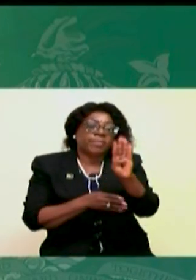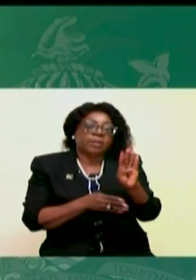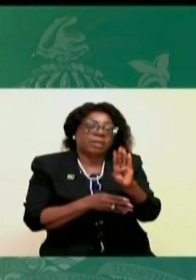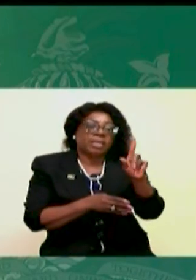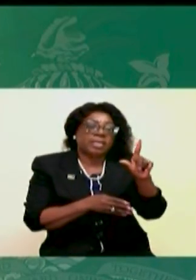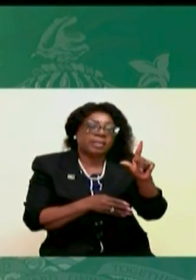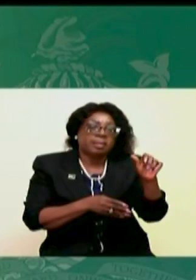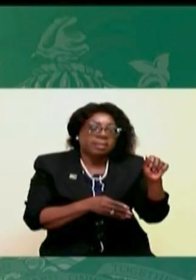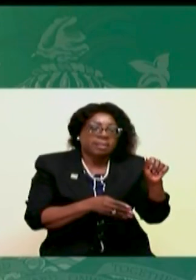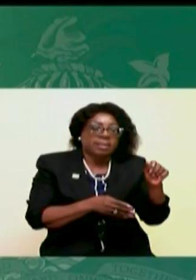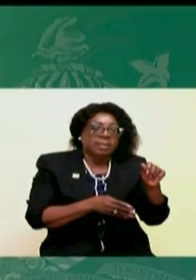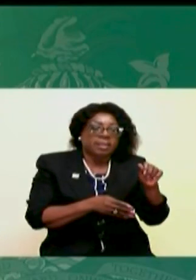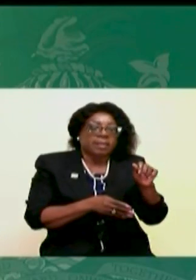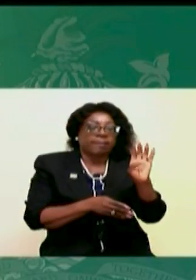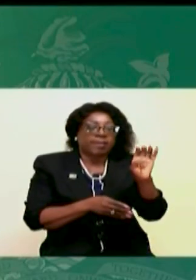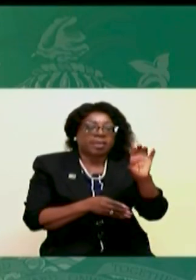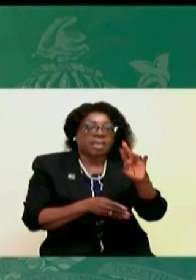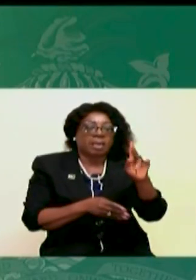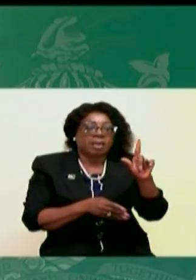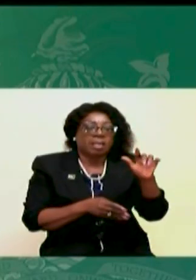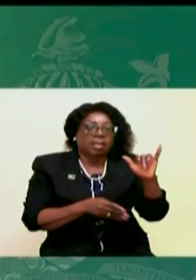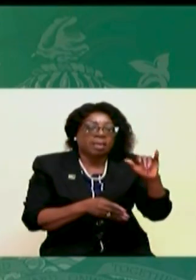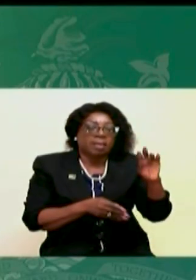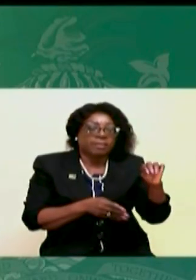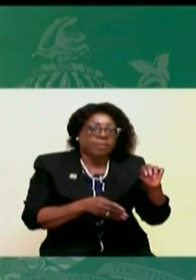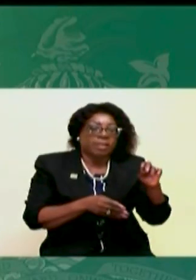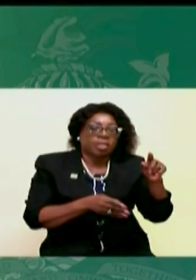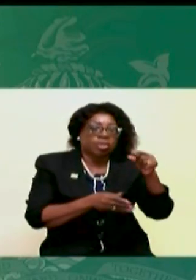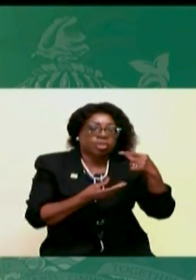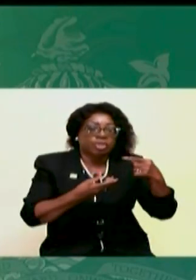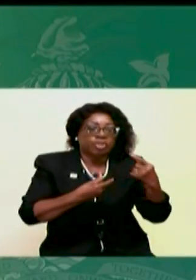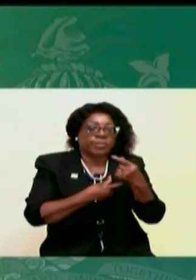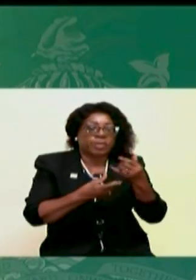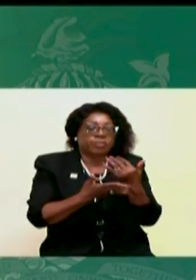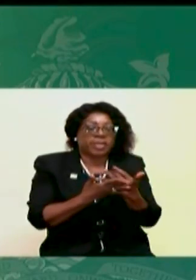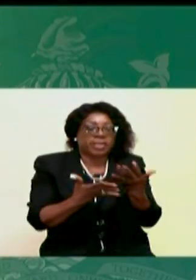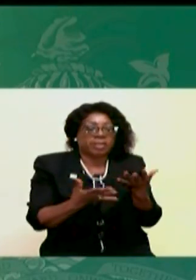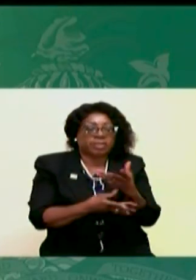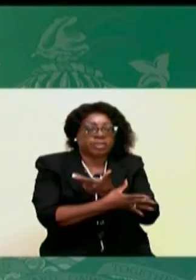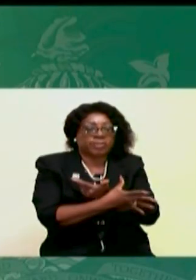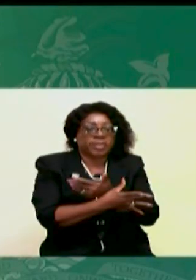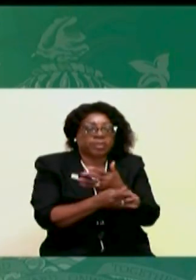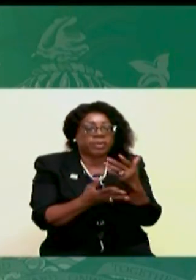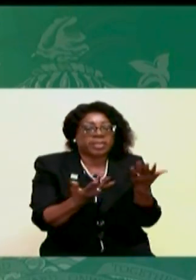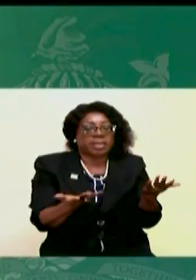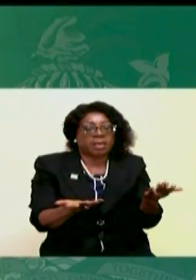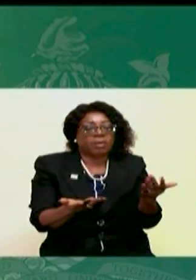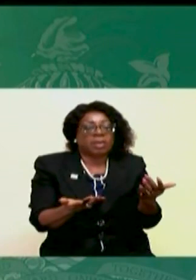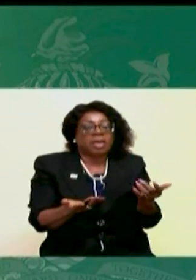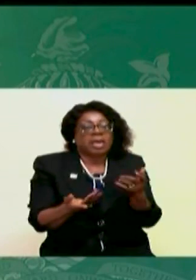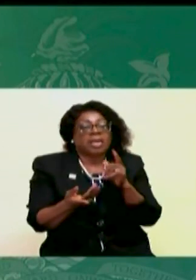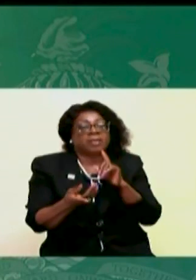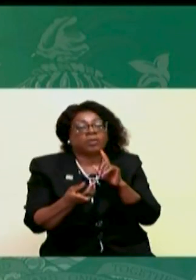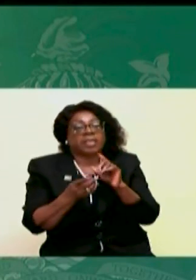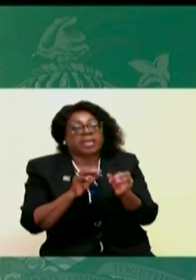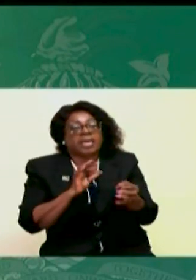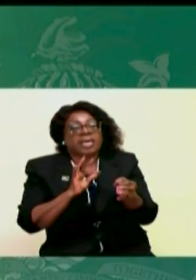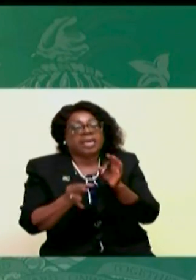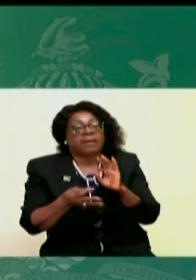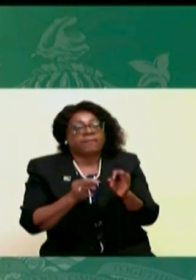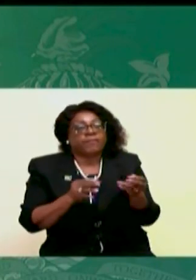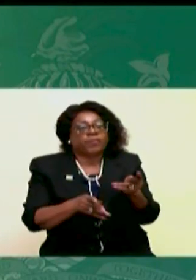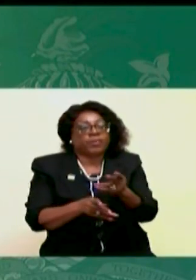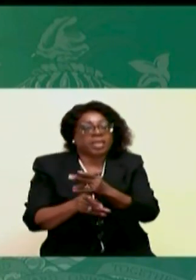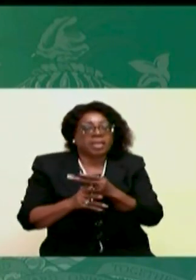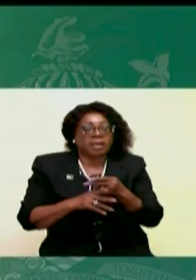The point I'm making, Madam Speaker, is he did not mention it. That's the point I'm making. I thought if you care about sports, you care about people,